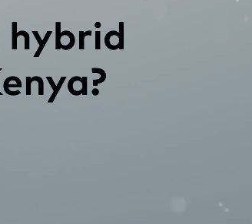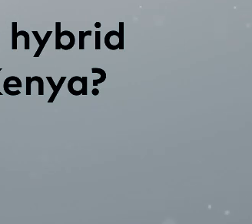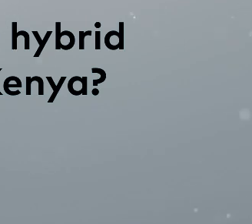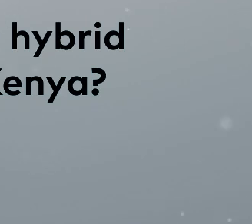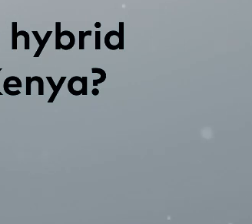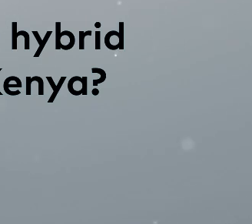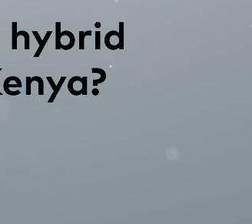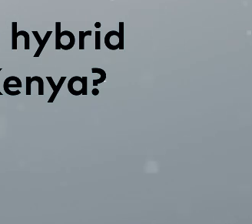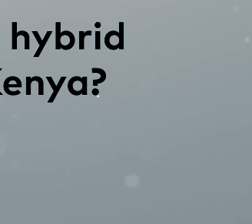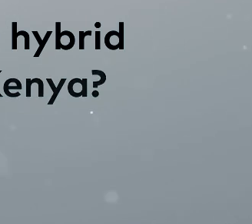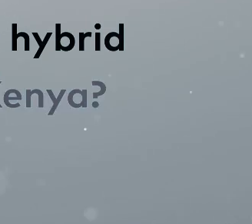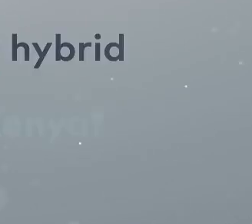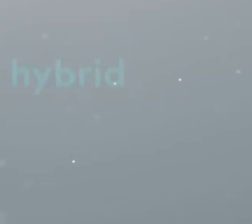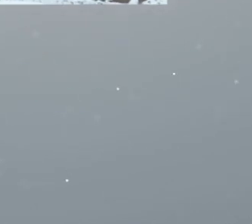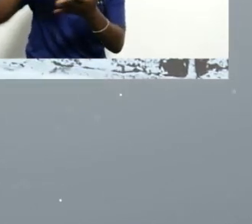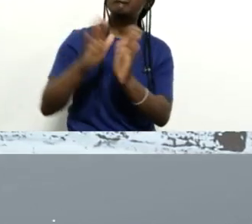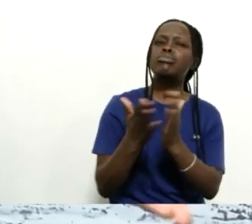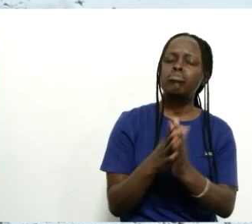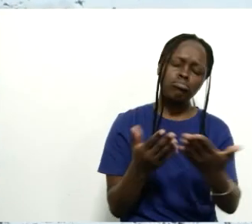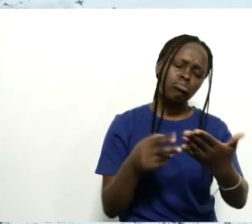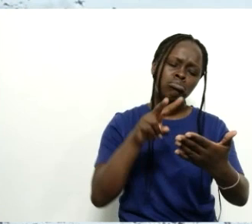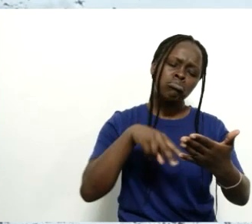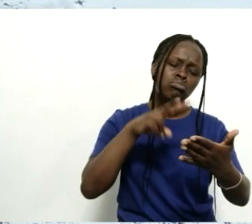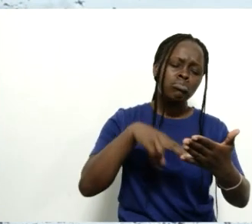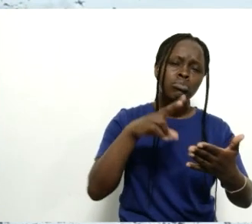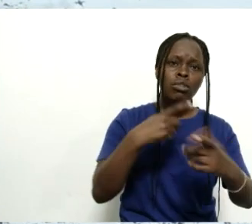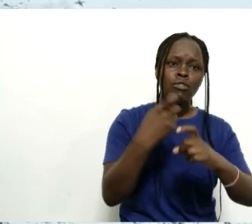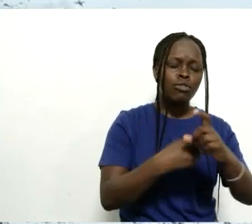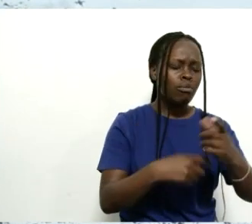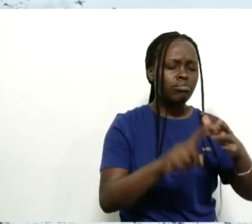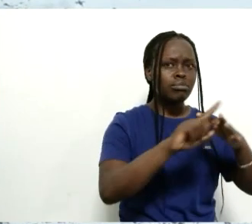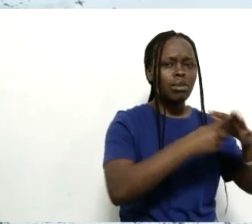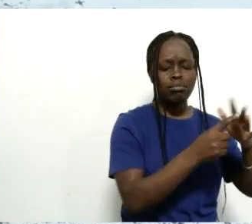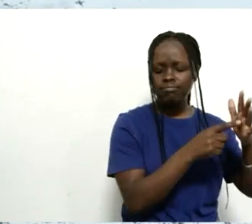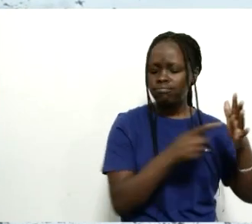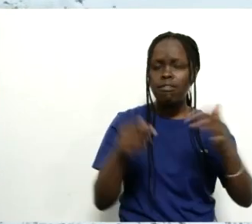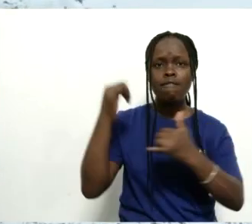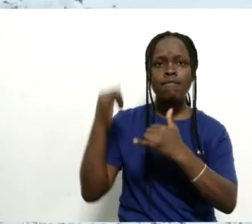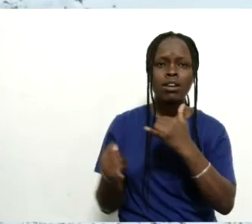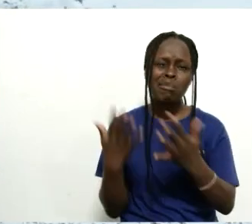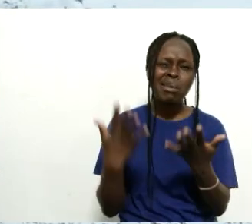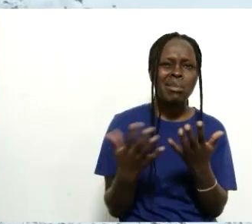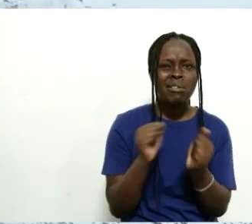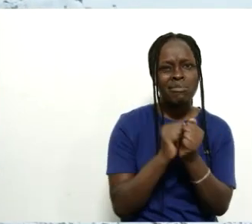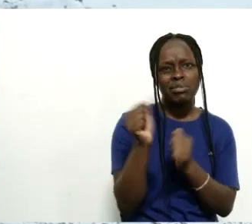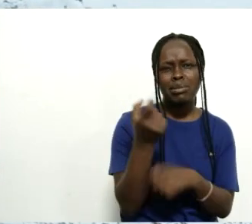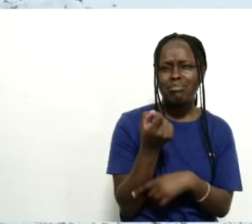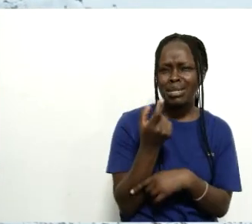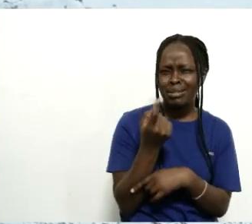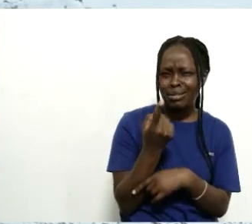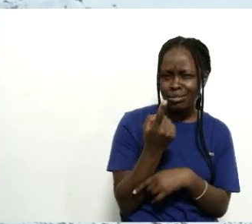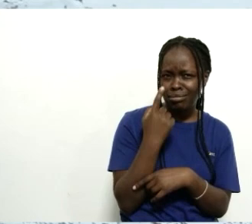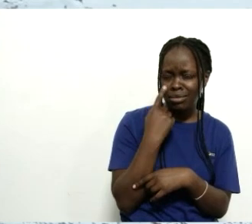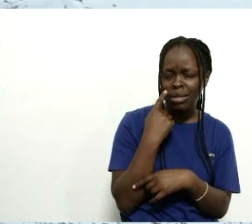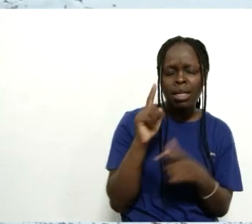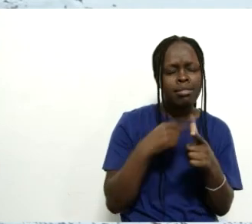very clearly from many parents, and I'm happy that we have a teacher here, that most of the communication that goes out to families is around school fees